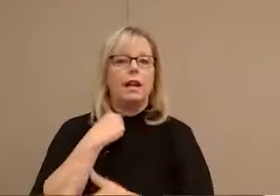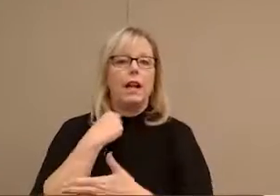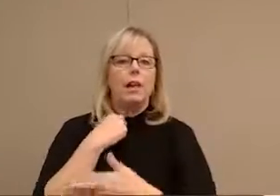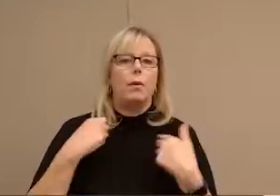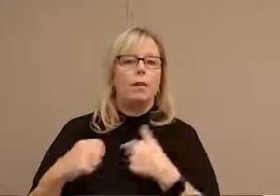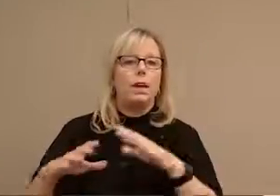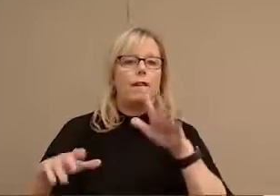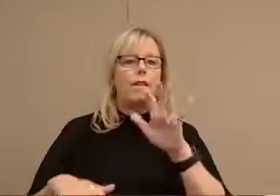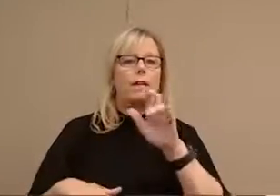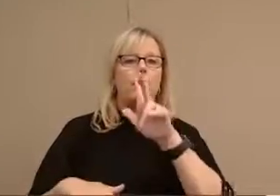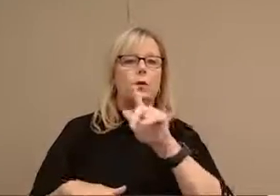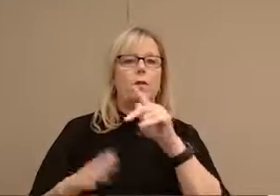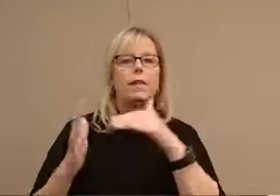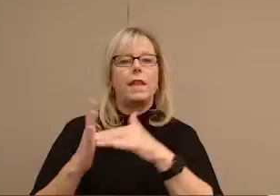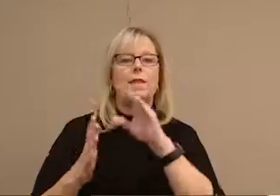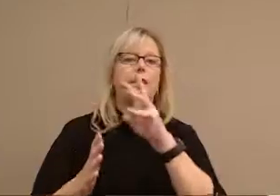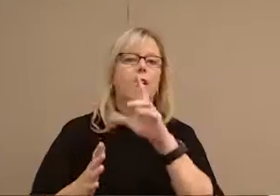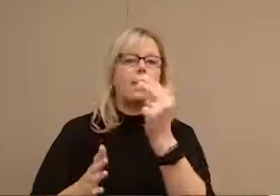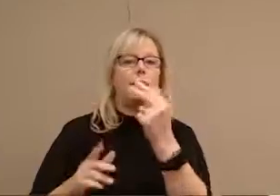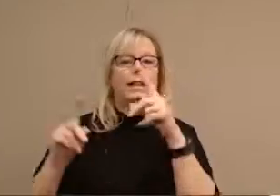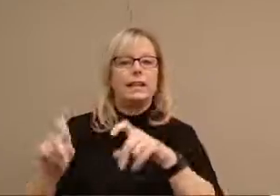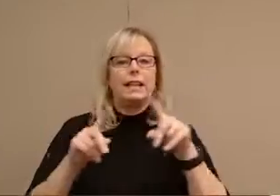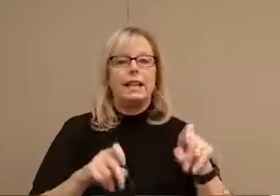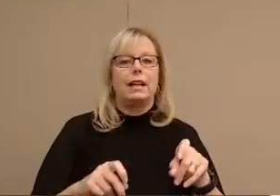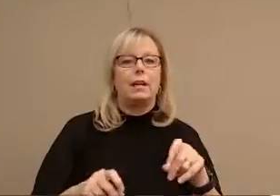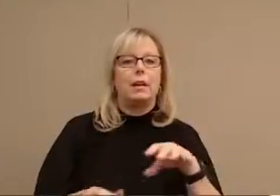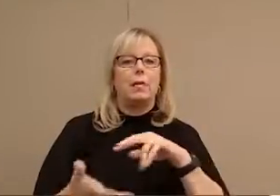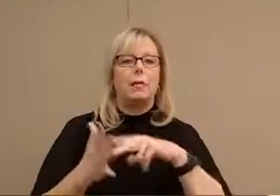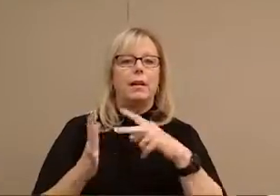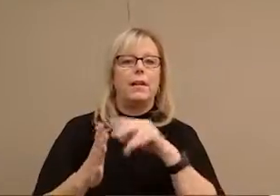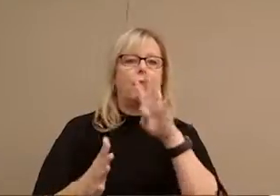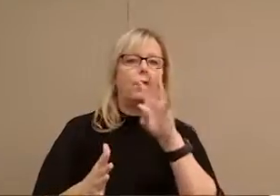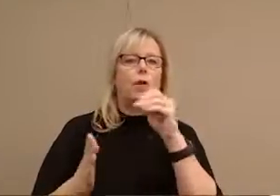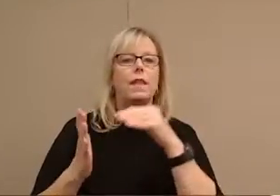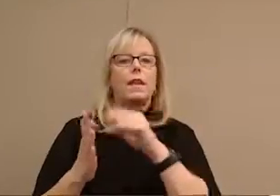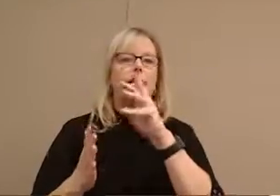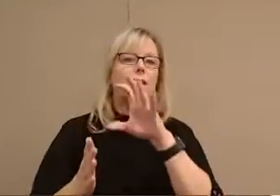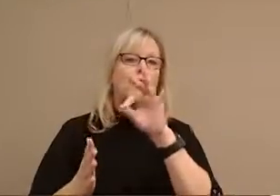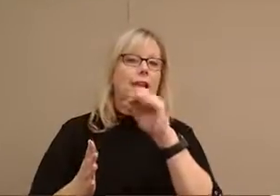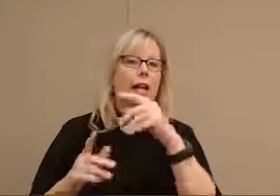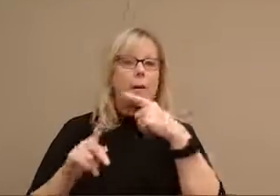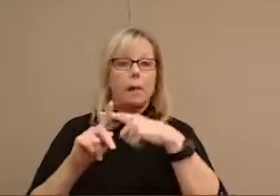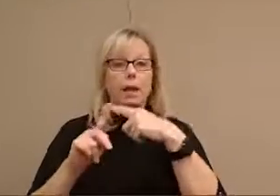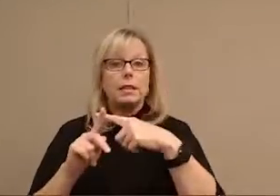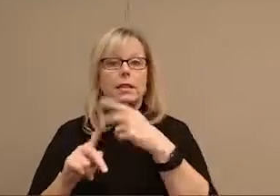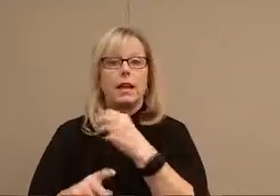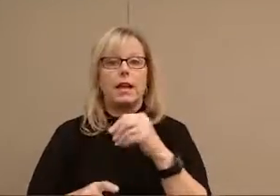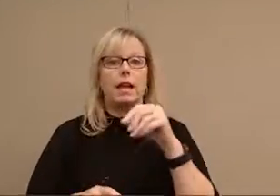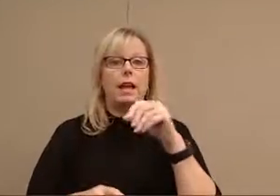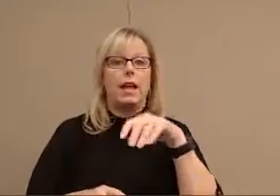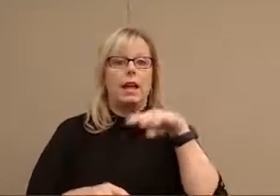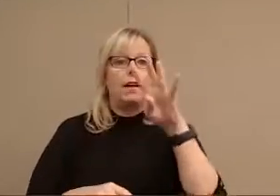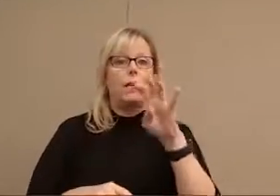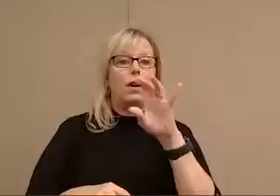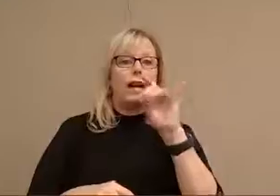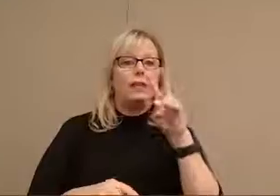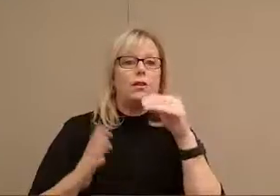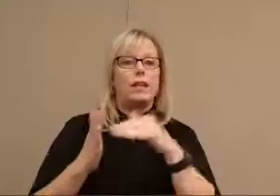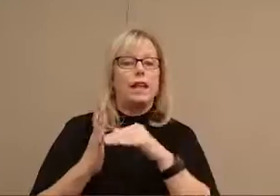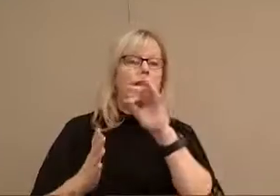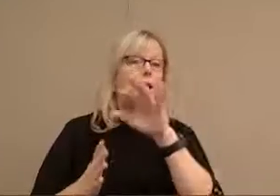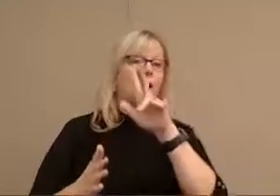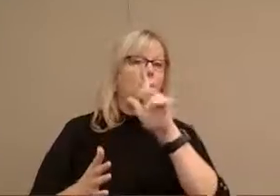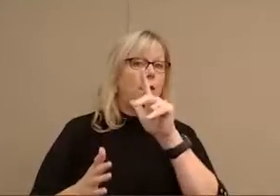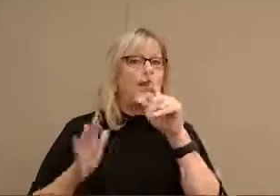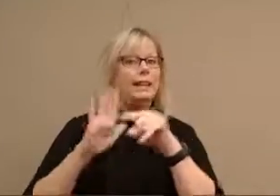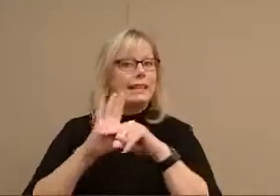523,613 tests, consisting of 40,690 positives and 482,923 negatives. Total